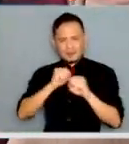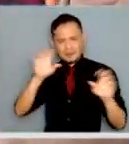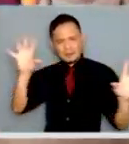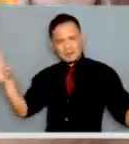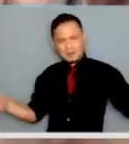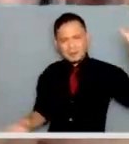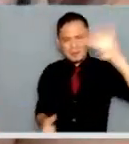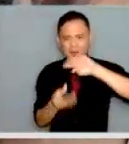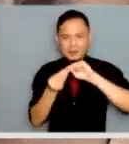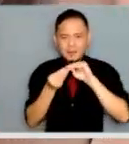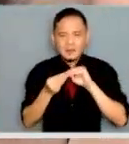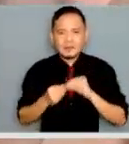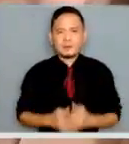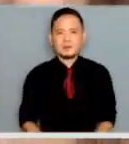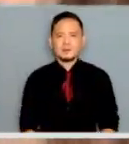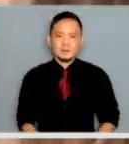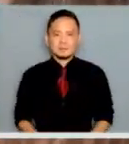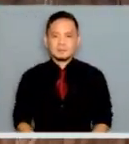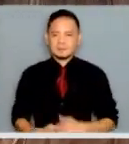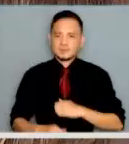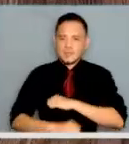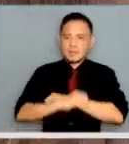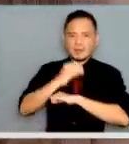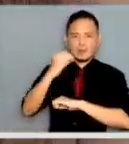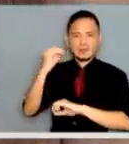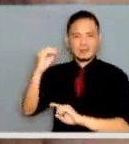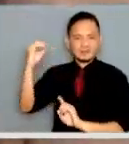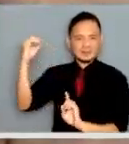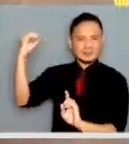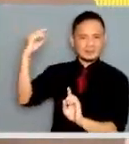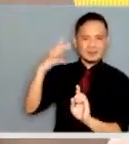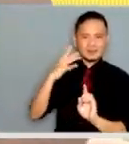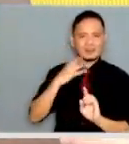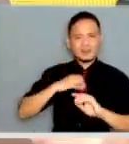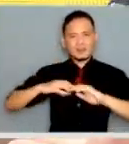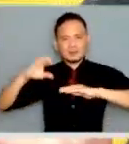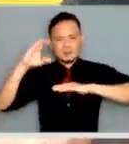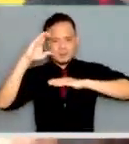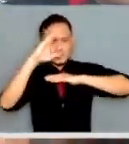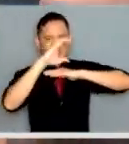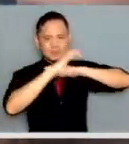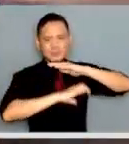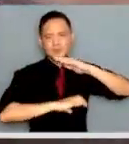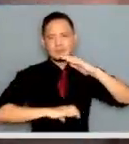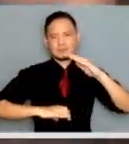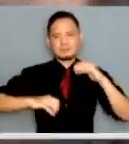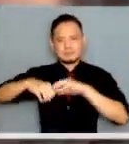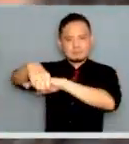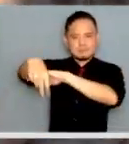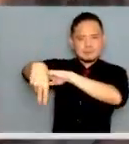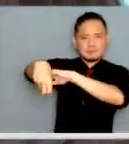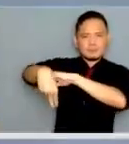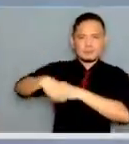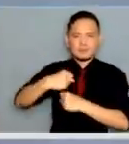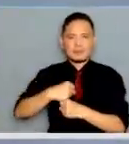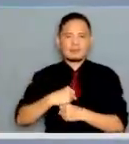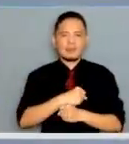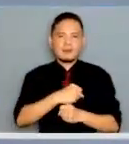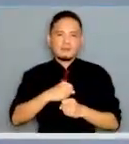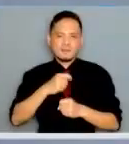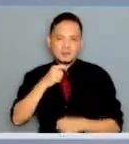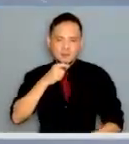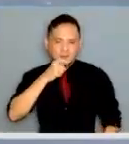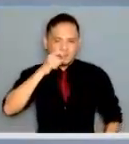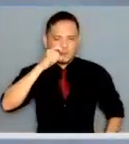measure a year? In daylights, in sunsets, in midnights, in cups of